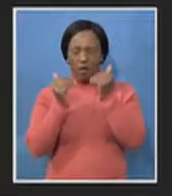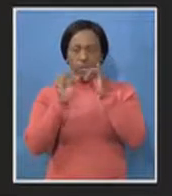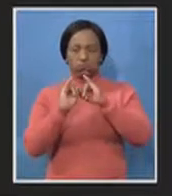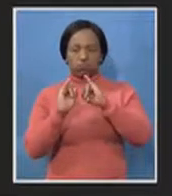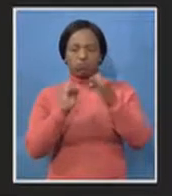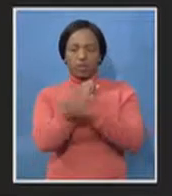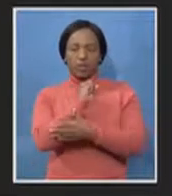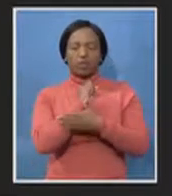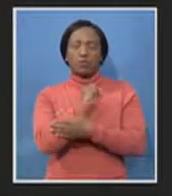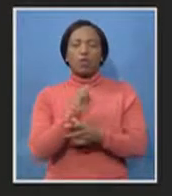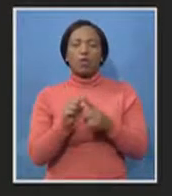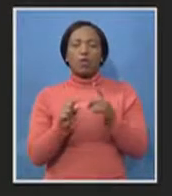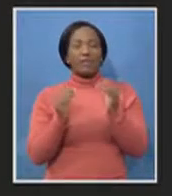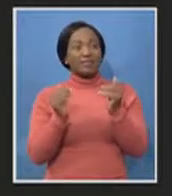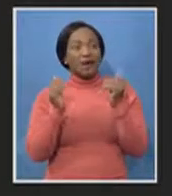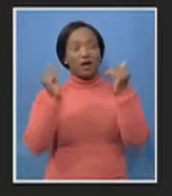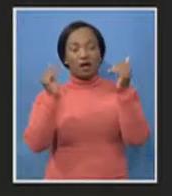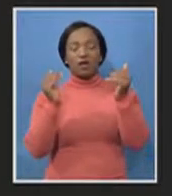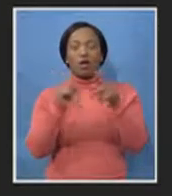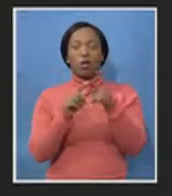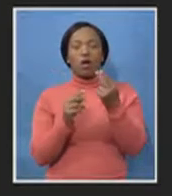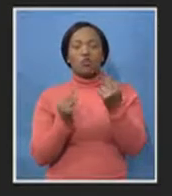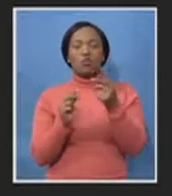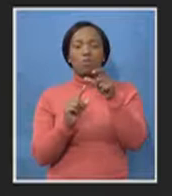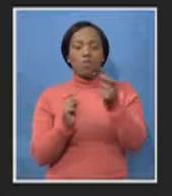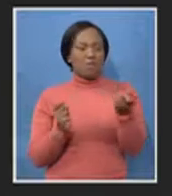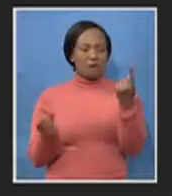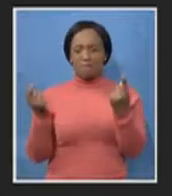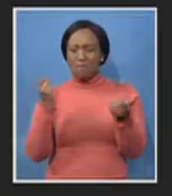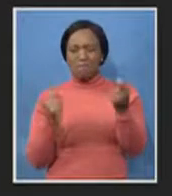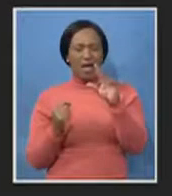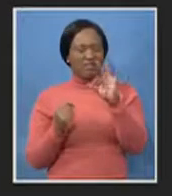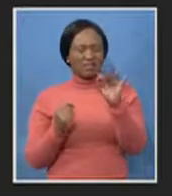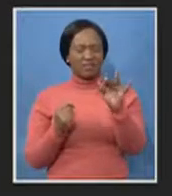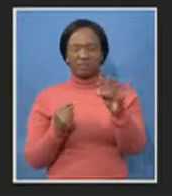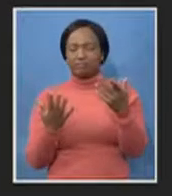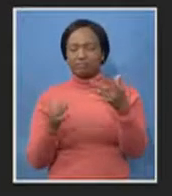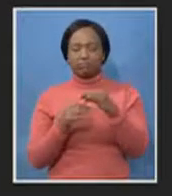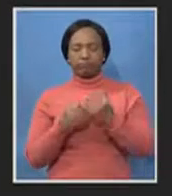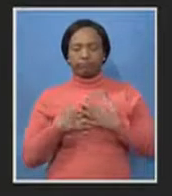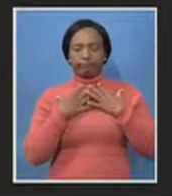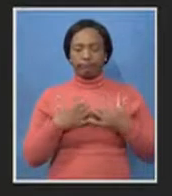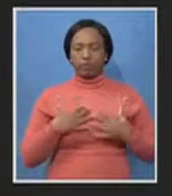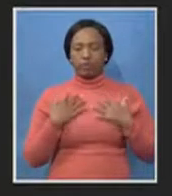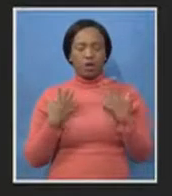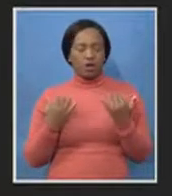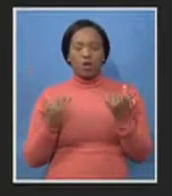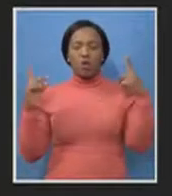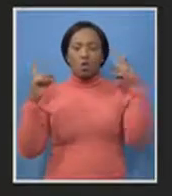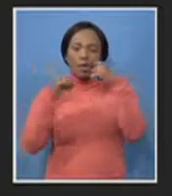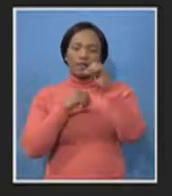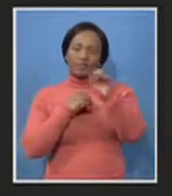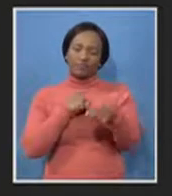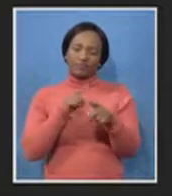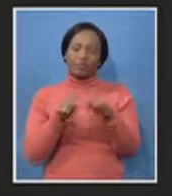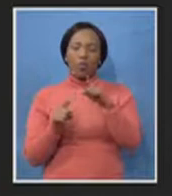number of people infected at every given moment is high, then pooling becomes very complicated, because you do very large number of